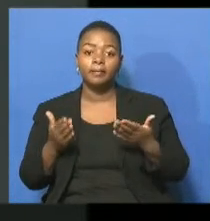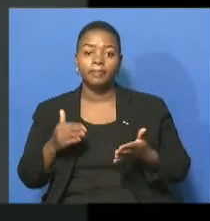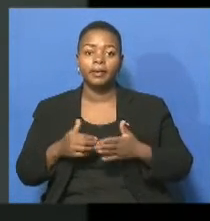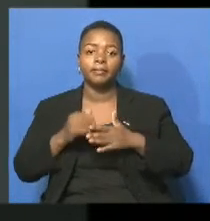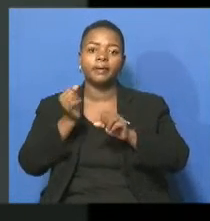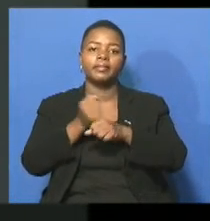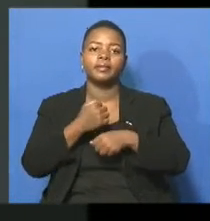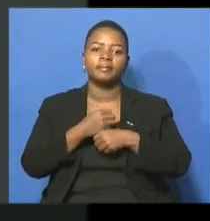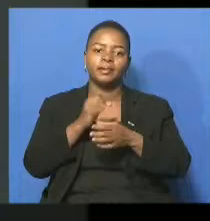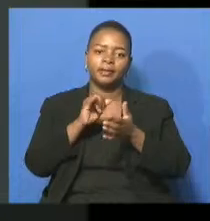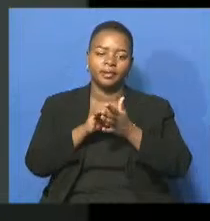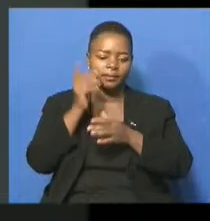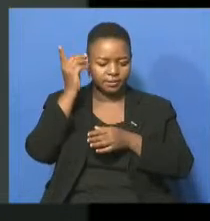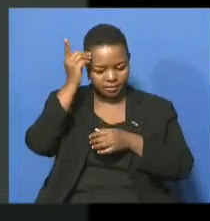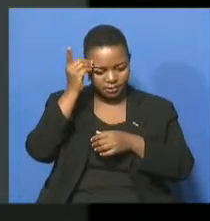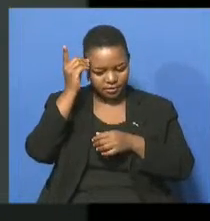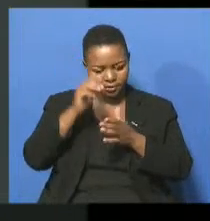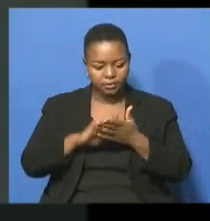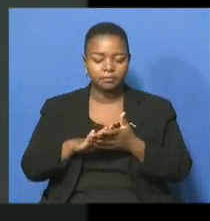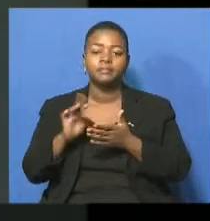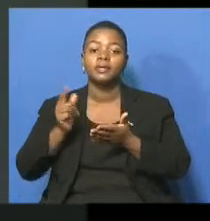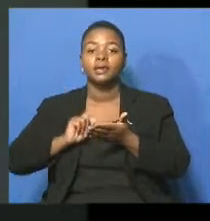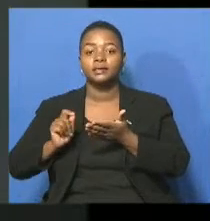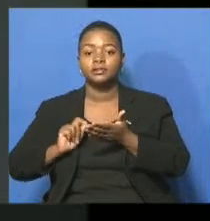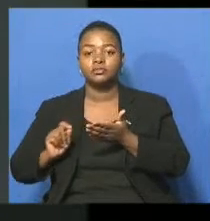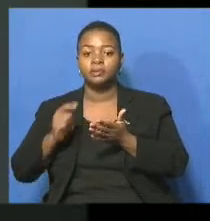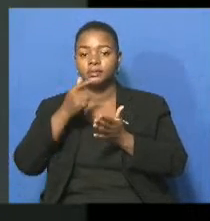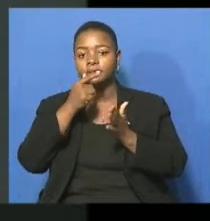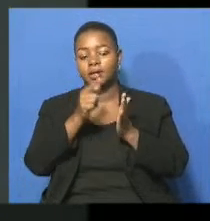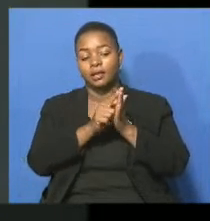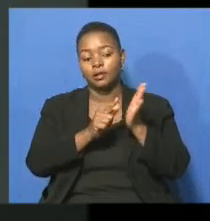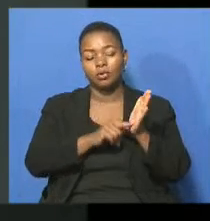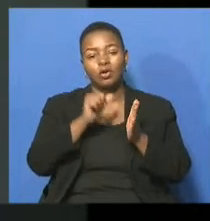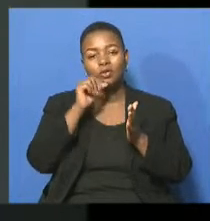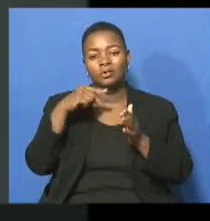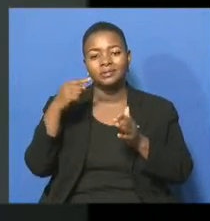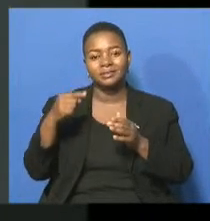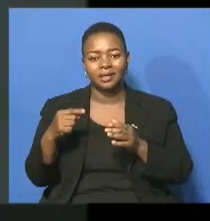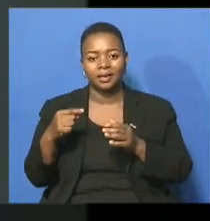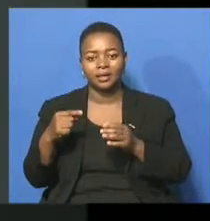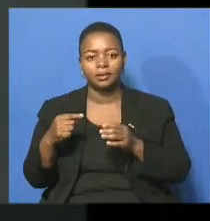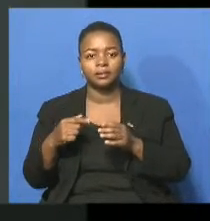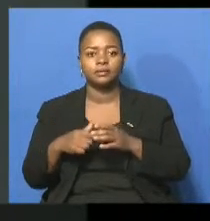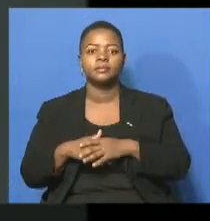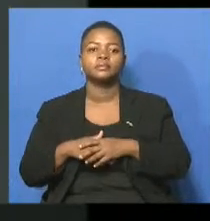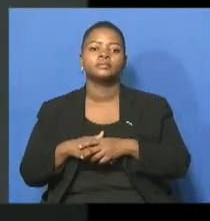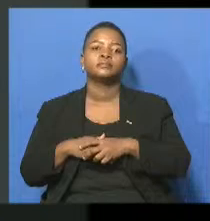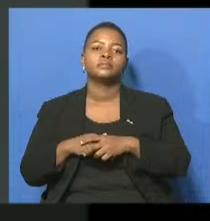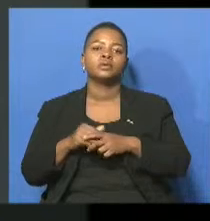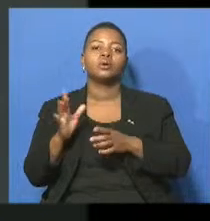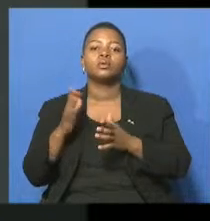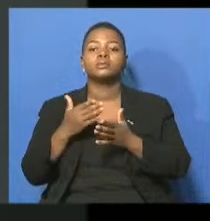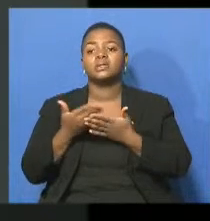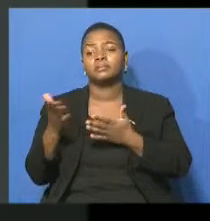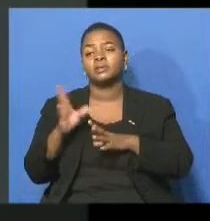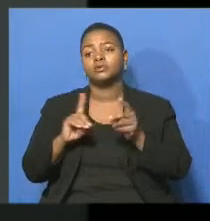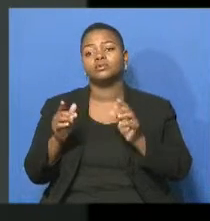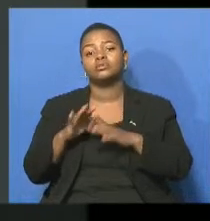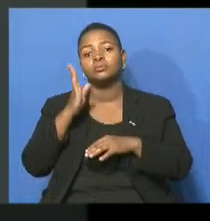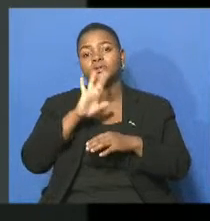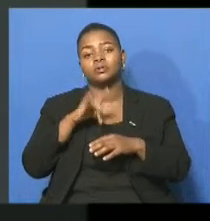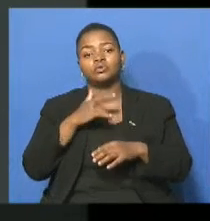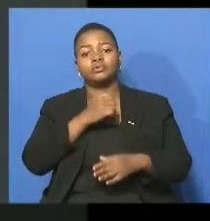make such diversions, so that it's written in the laws. It's not just something that somebody does out of pity. So we